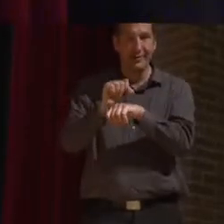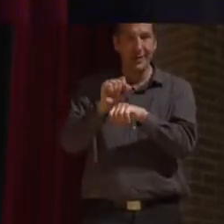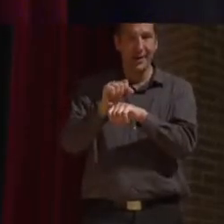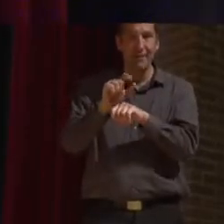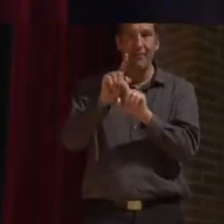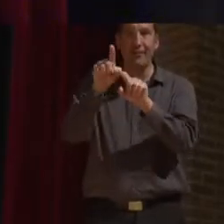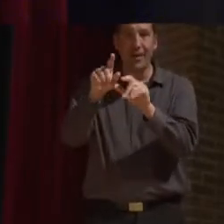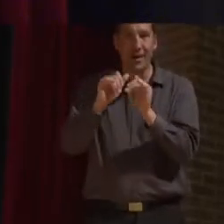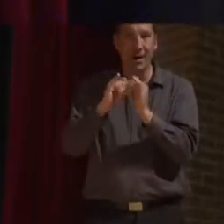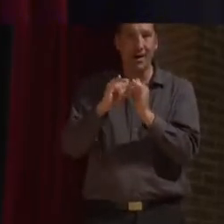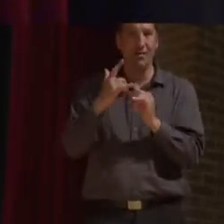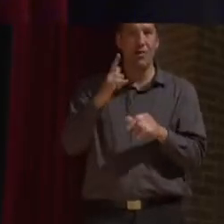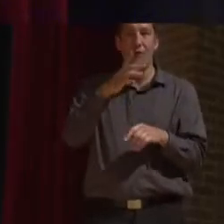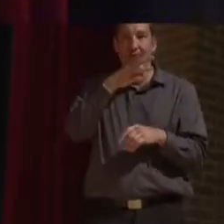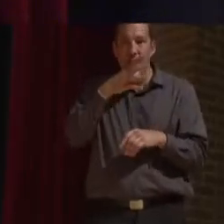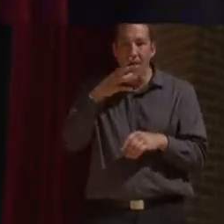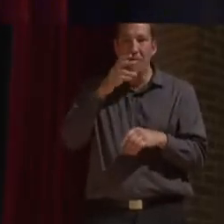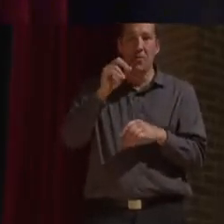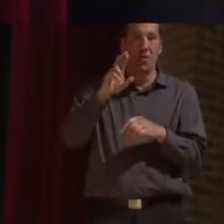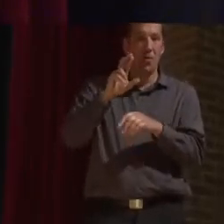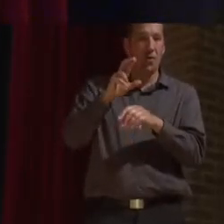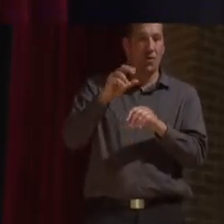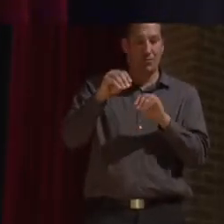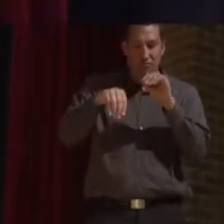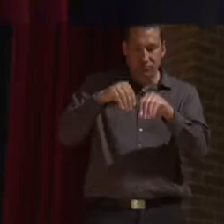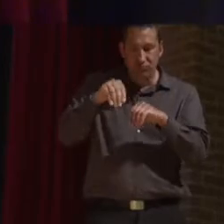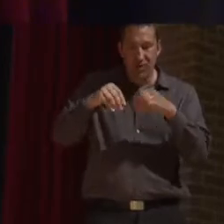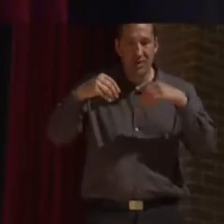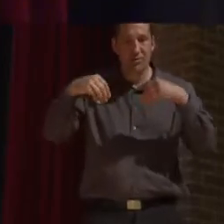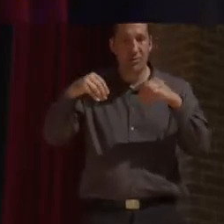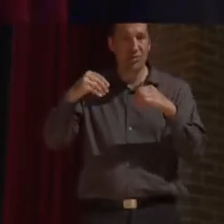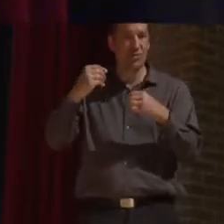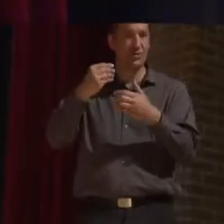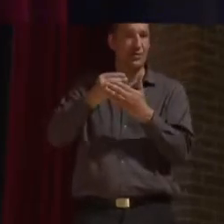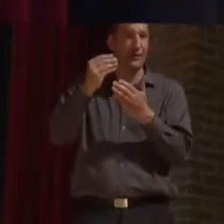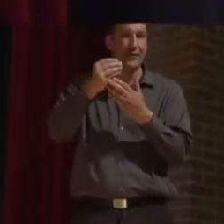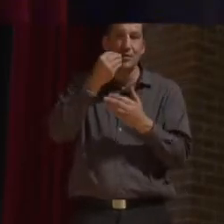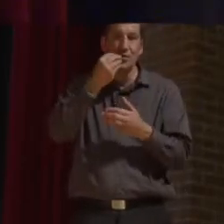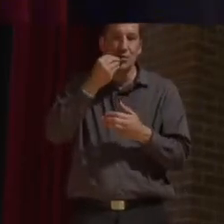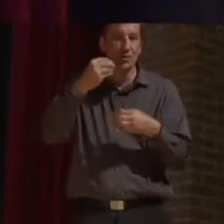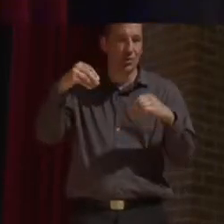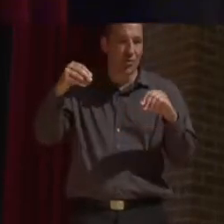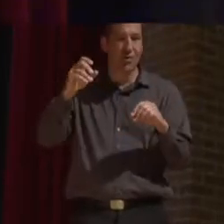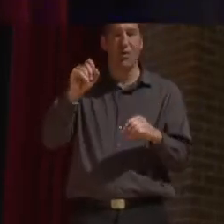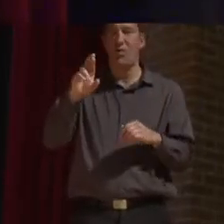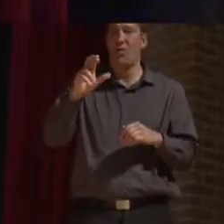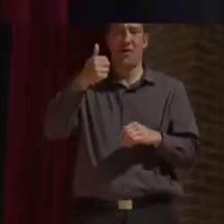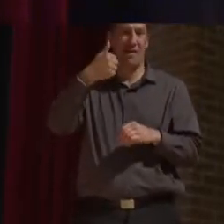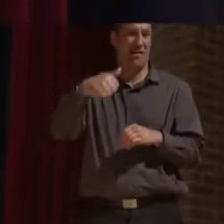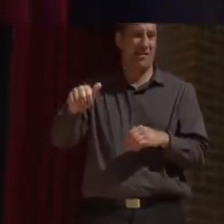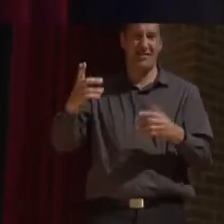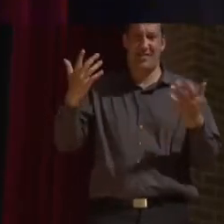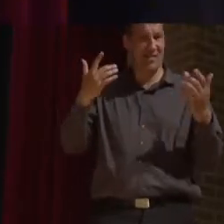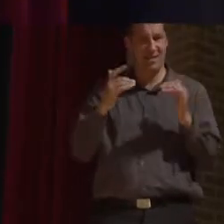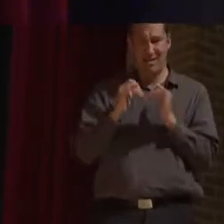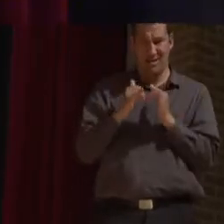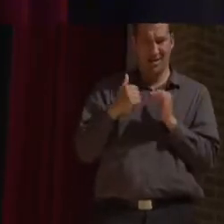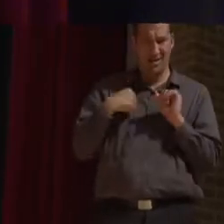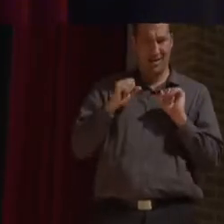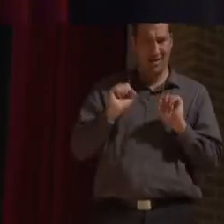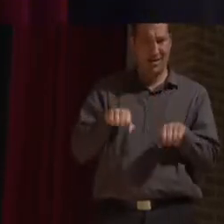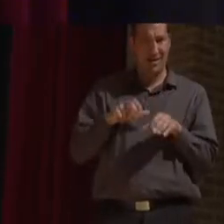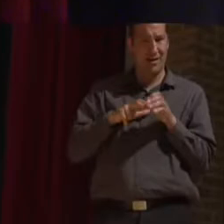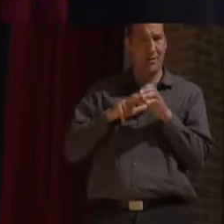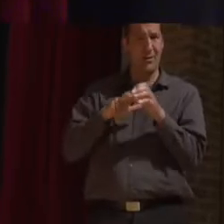working on a farm or bagging groceries or working custodial or maintenance kind of thing, but being able to transport and get